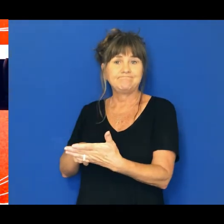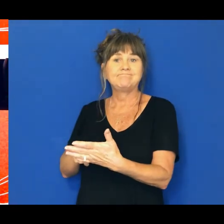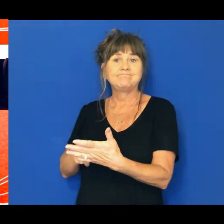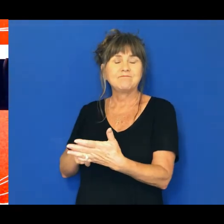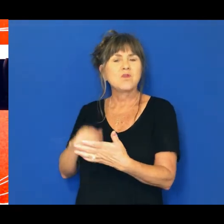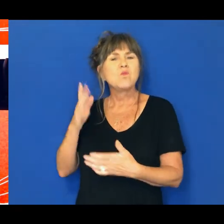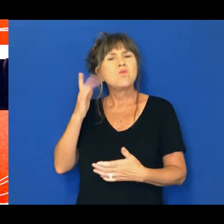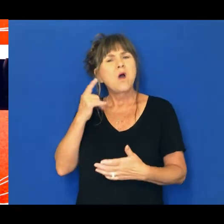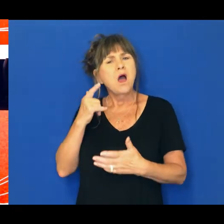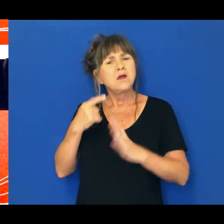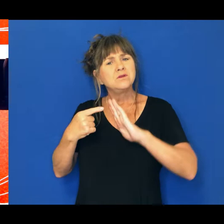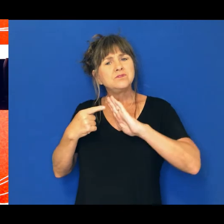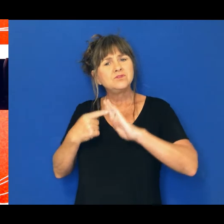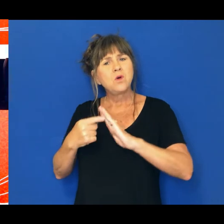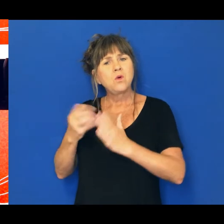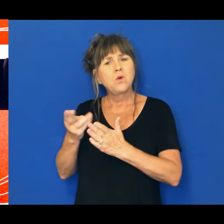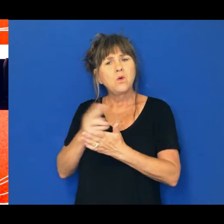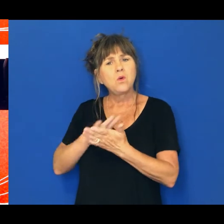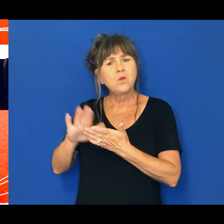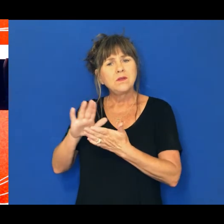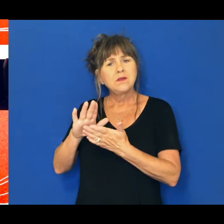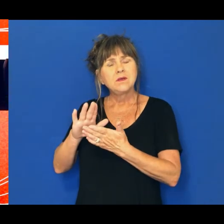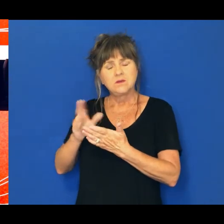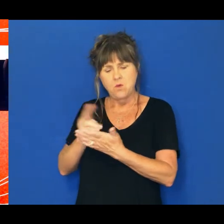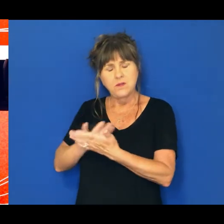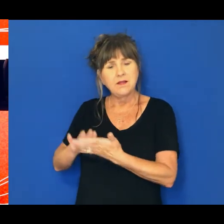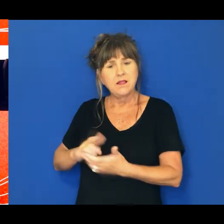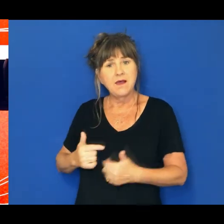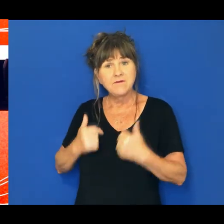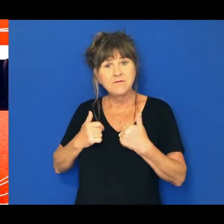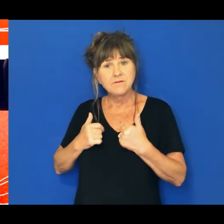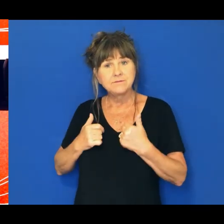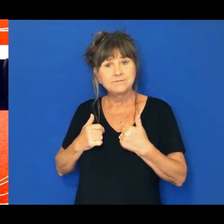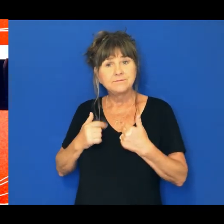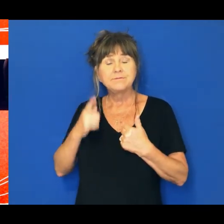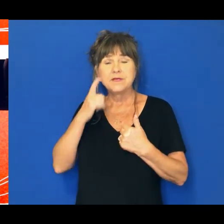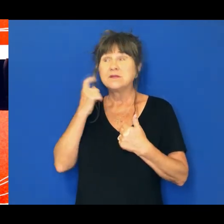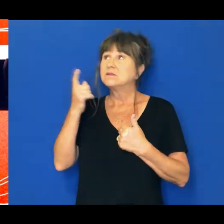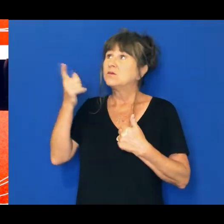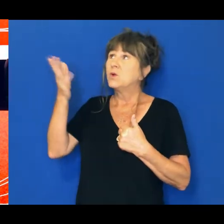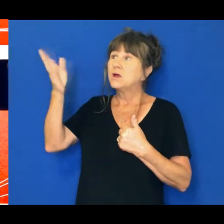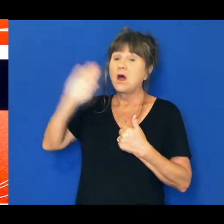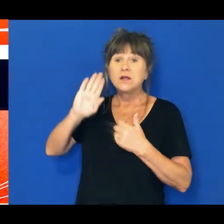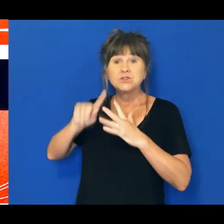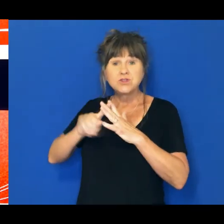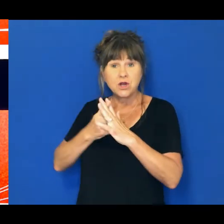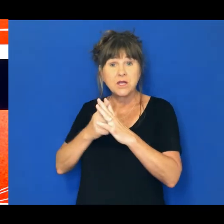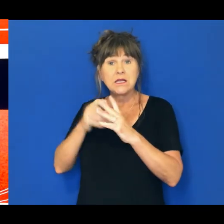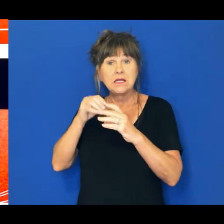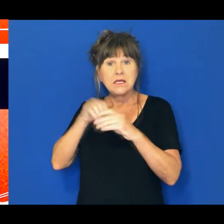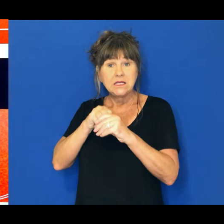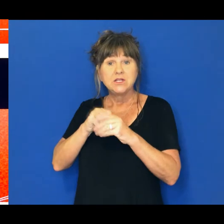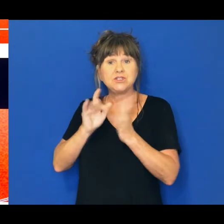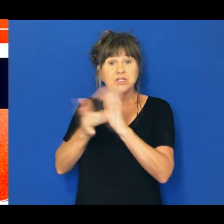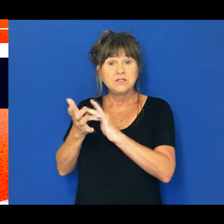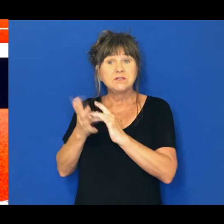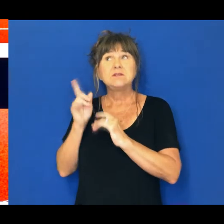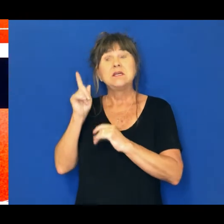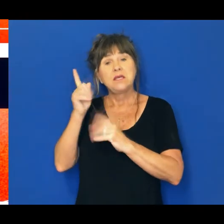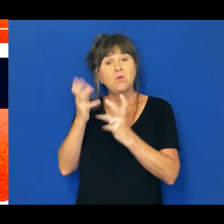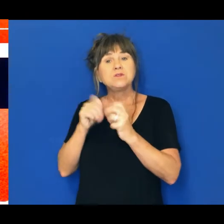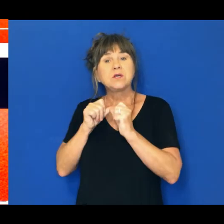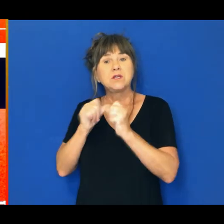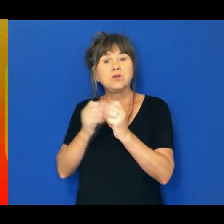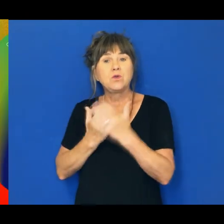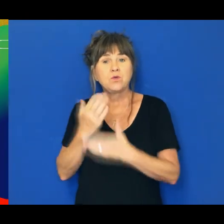would we be a witness with a holy life? Because what God began through Jesus, he wants to continue through you and me. Here's my second point. Number two, your